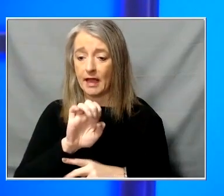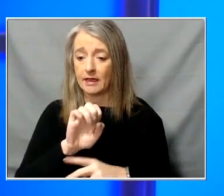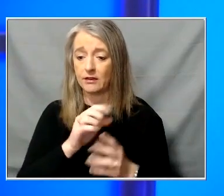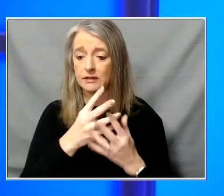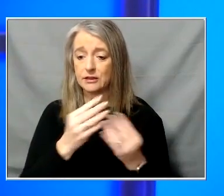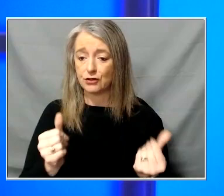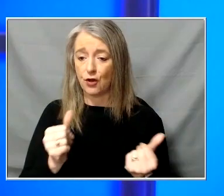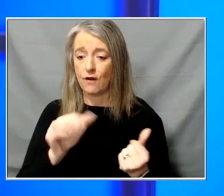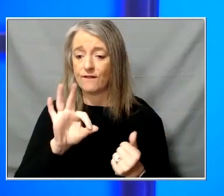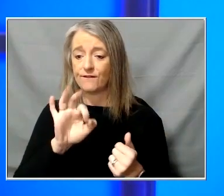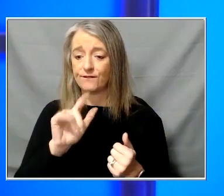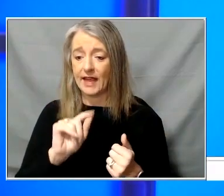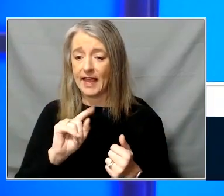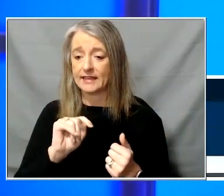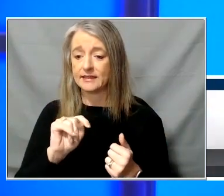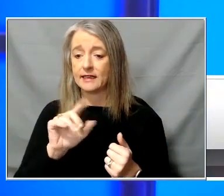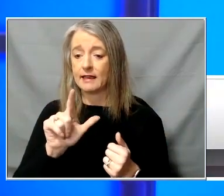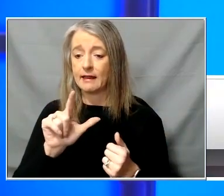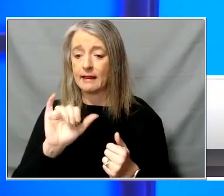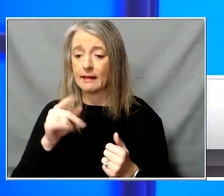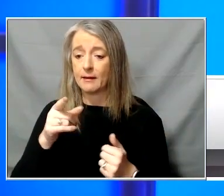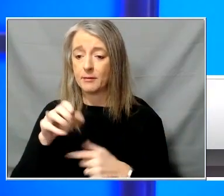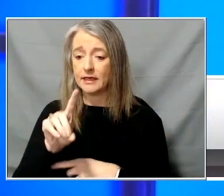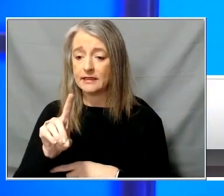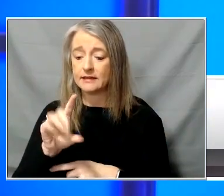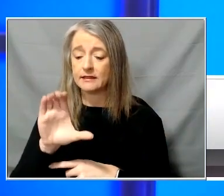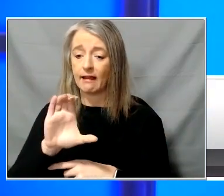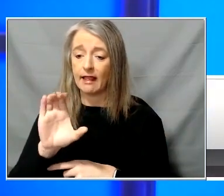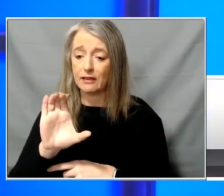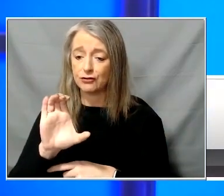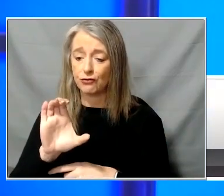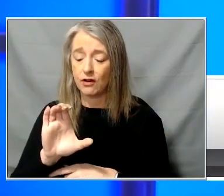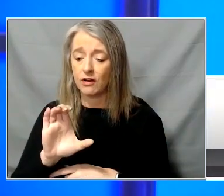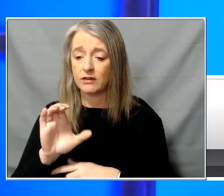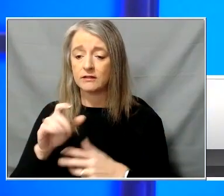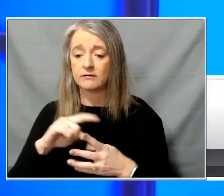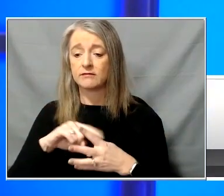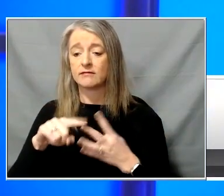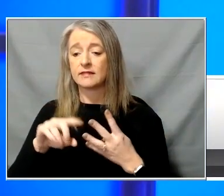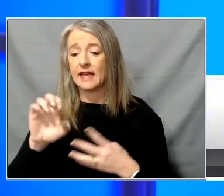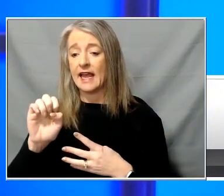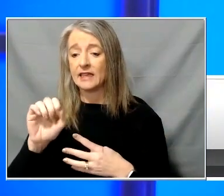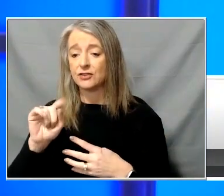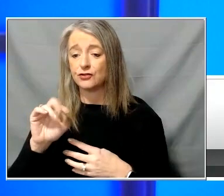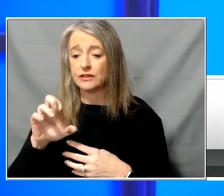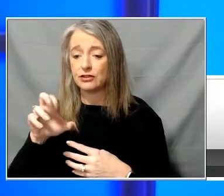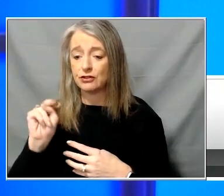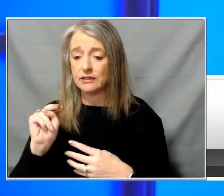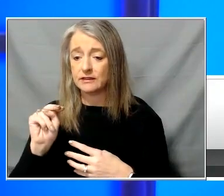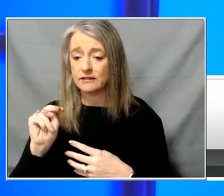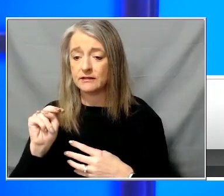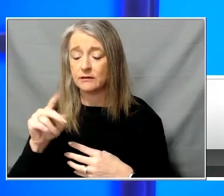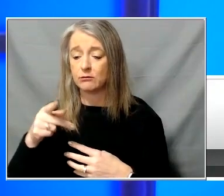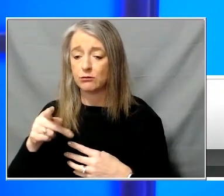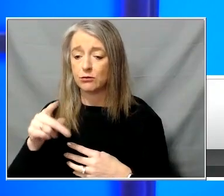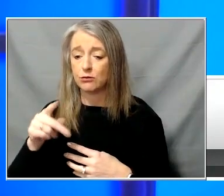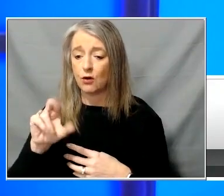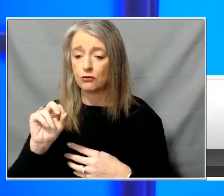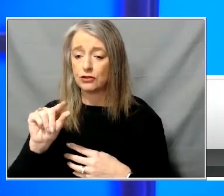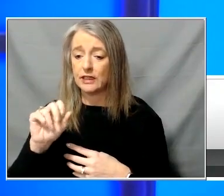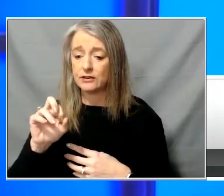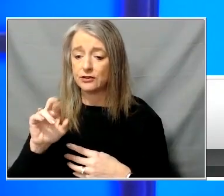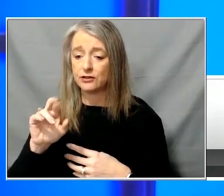lipids, cholesterol, and the estrogens, progesterones, that make those things a little bit more easy to